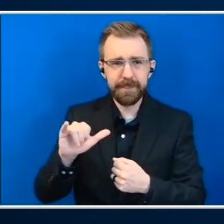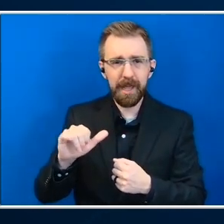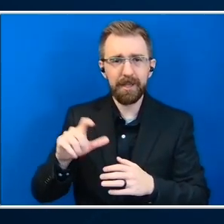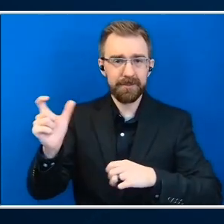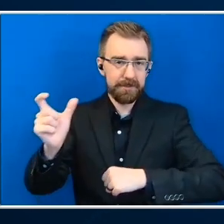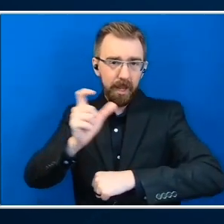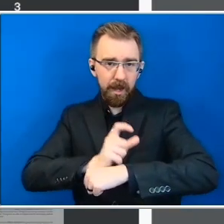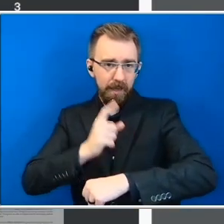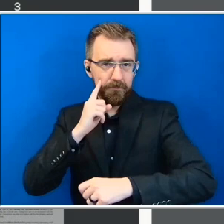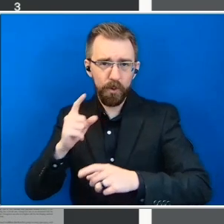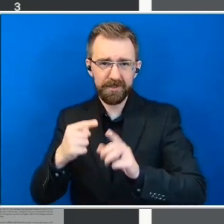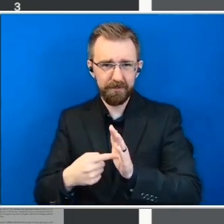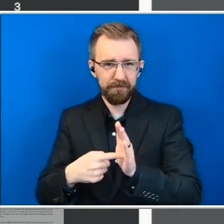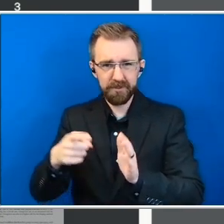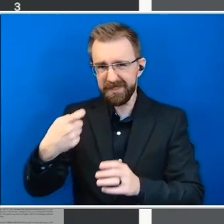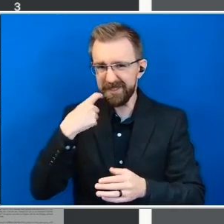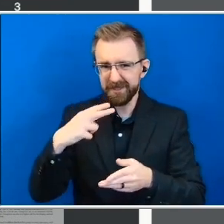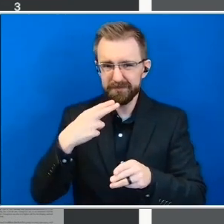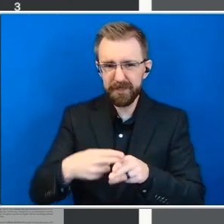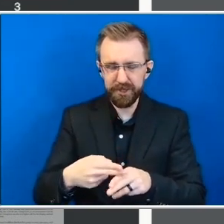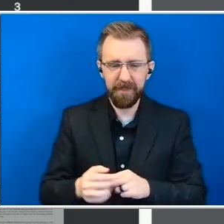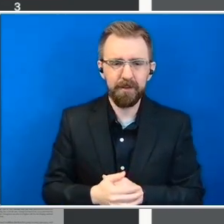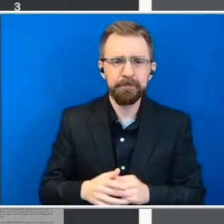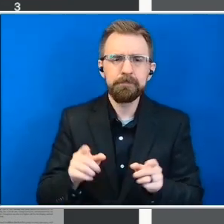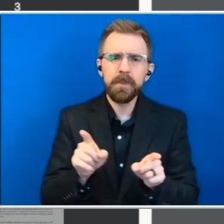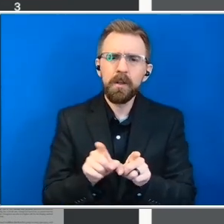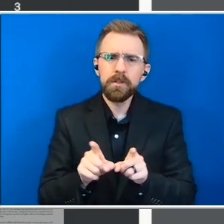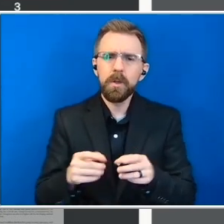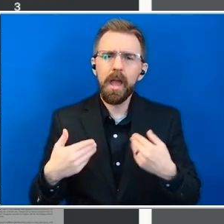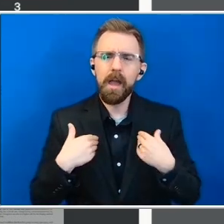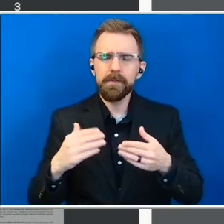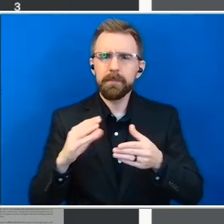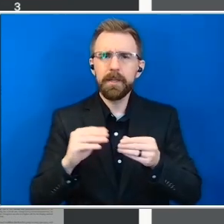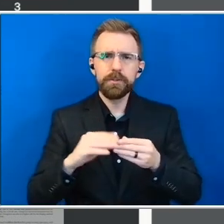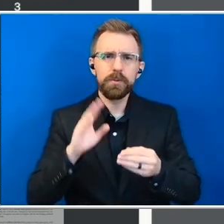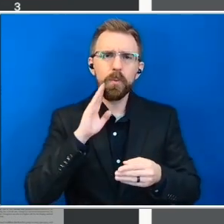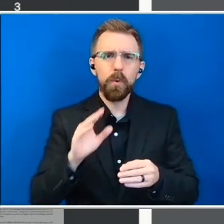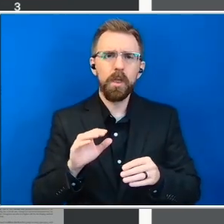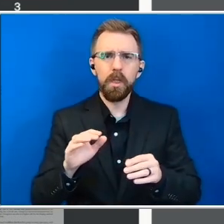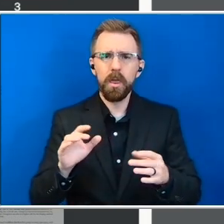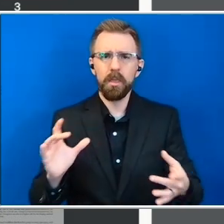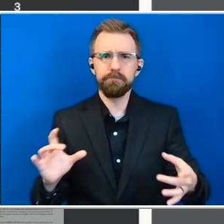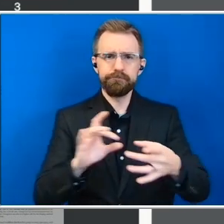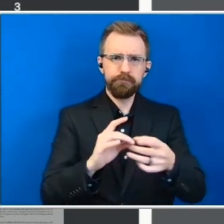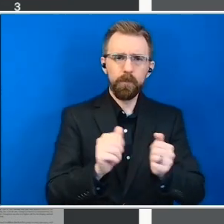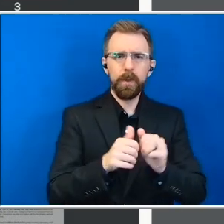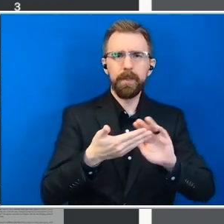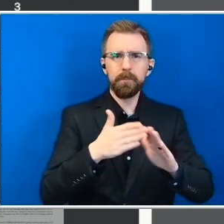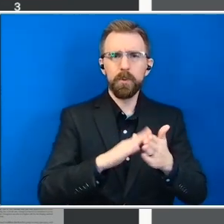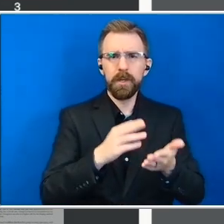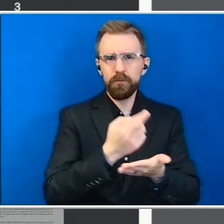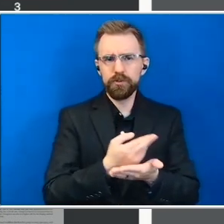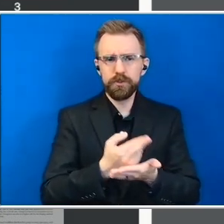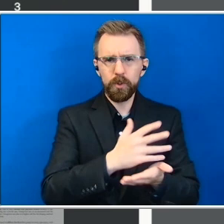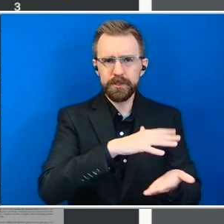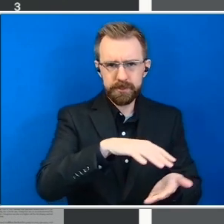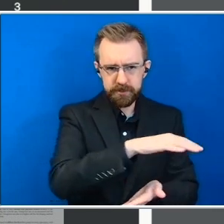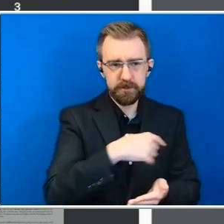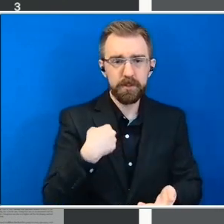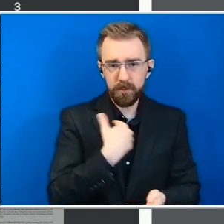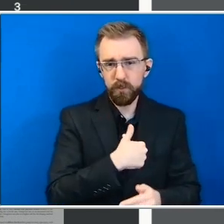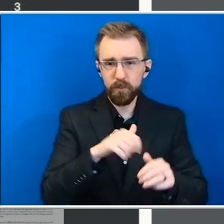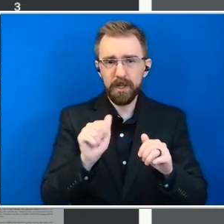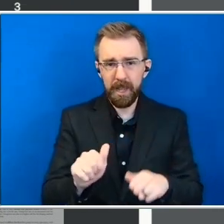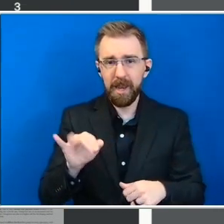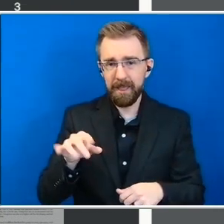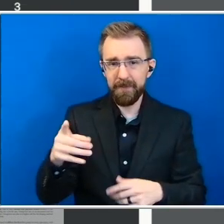Carlos mentioned. There's also messages that would put them in touch with community resources. And we can, in fact, if they want us to call with